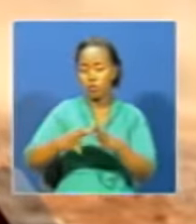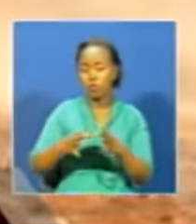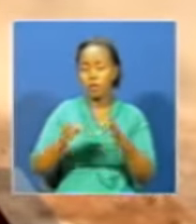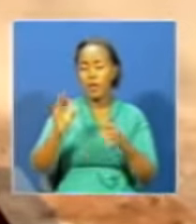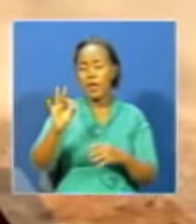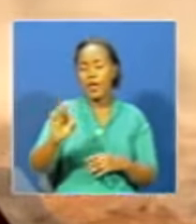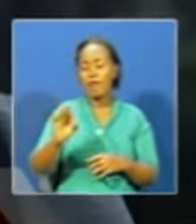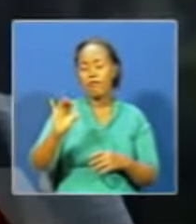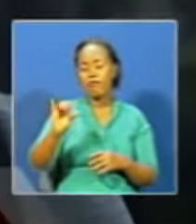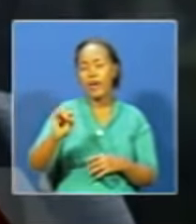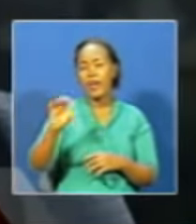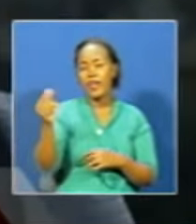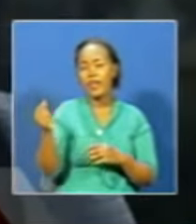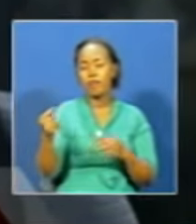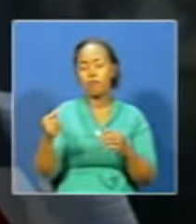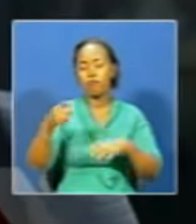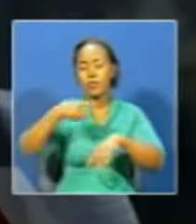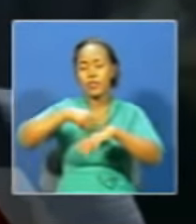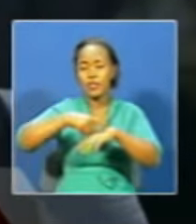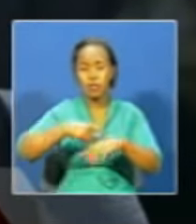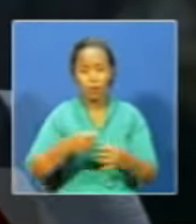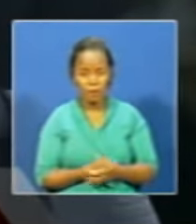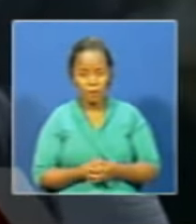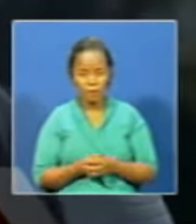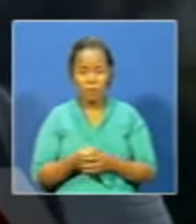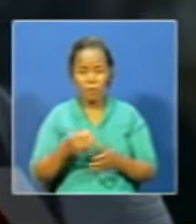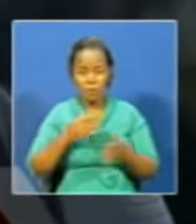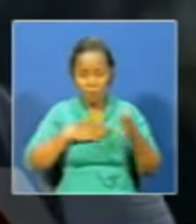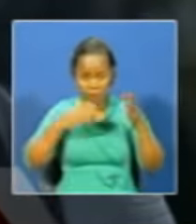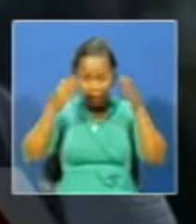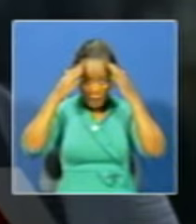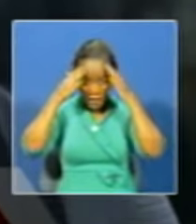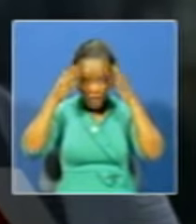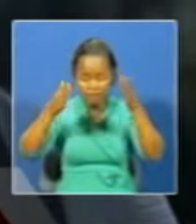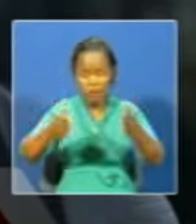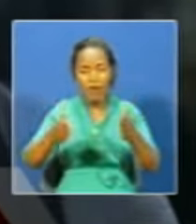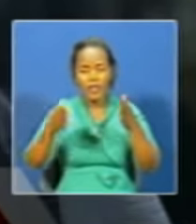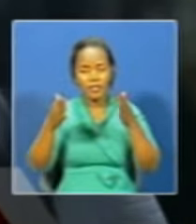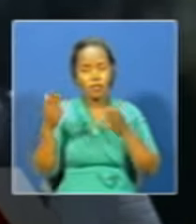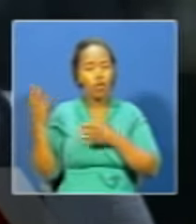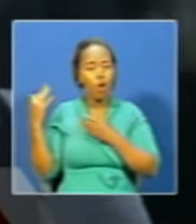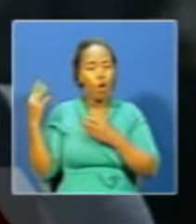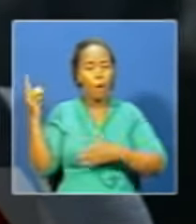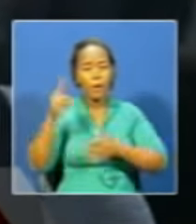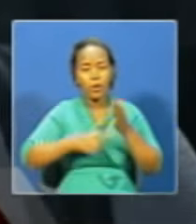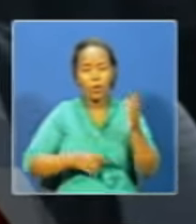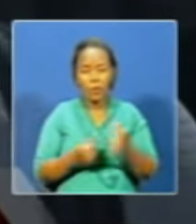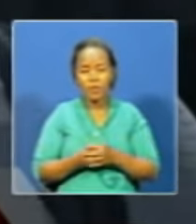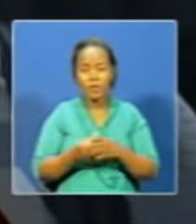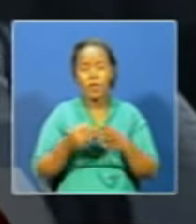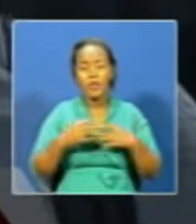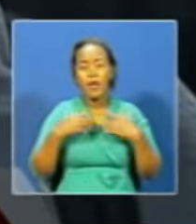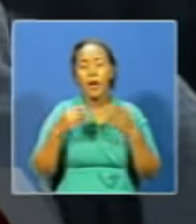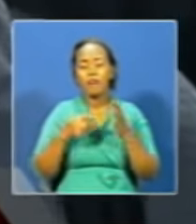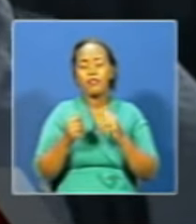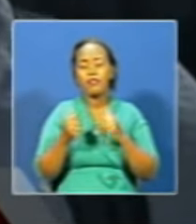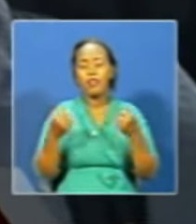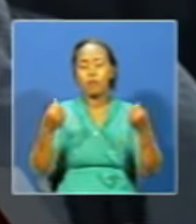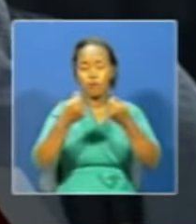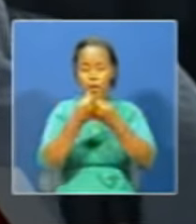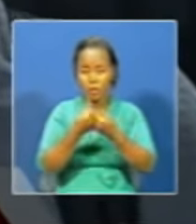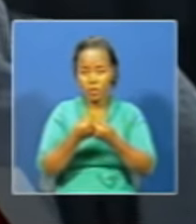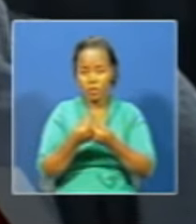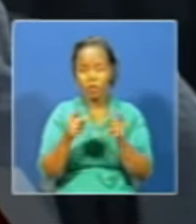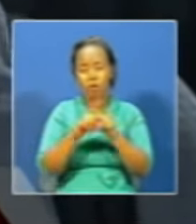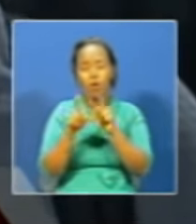Rally Championship season. Yeah, looking forward actually, and definitely a very special event in the championship. I've seen just